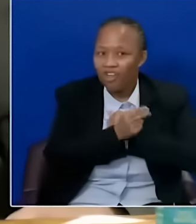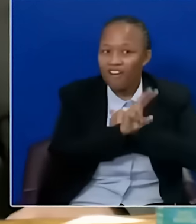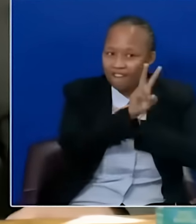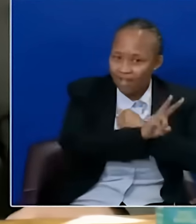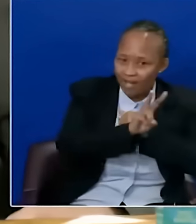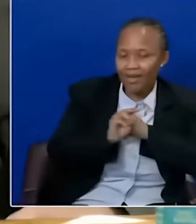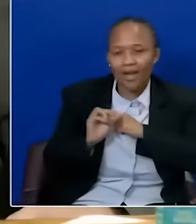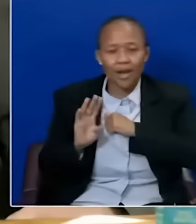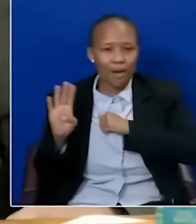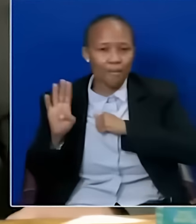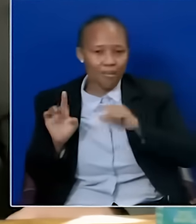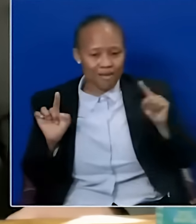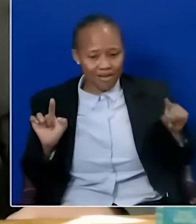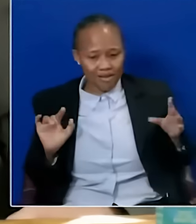the